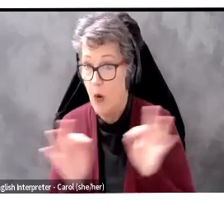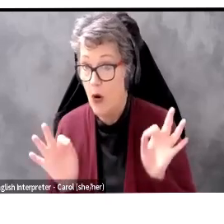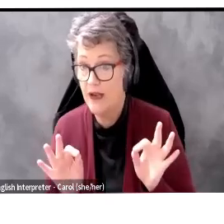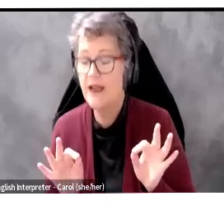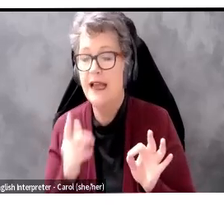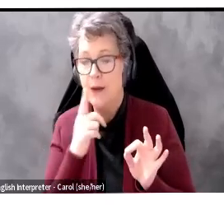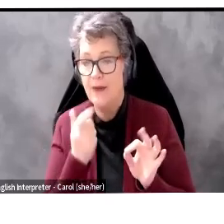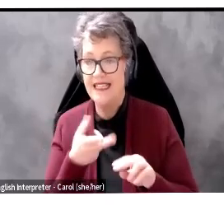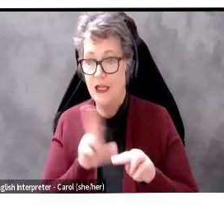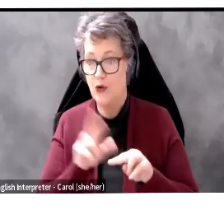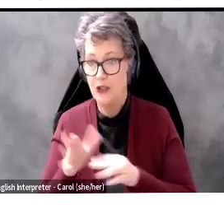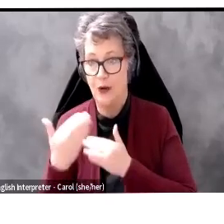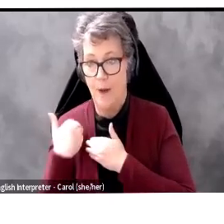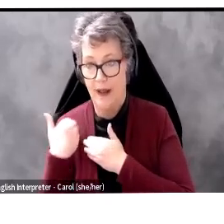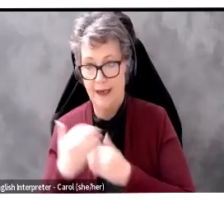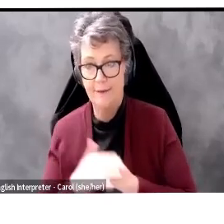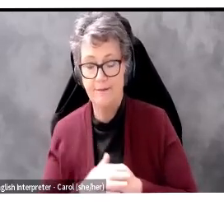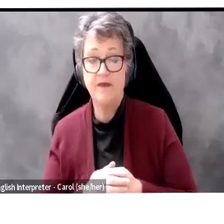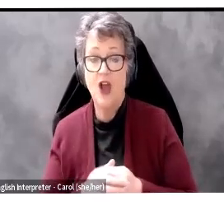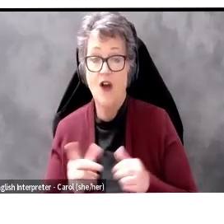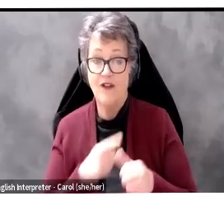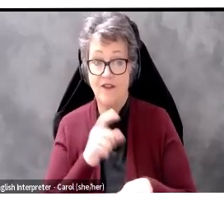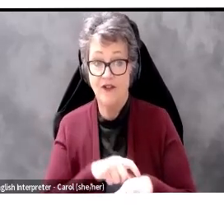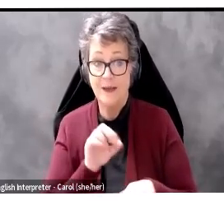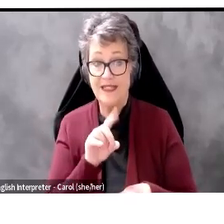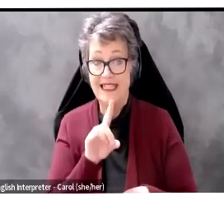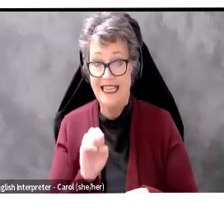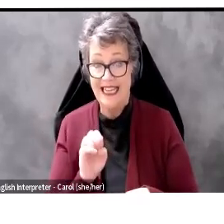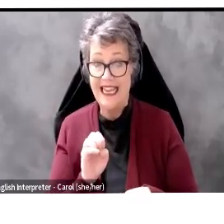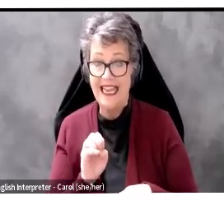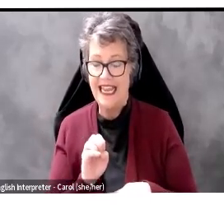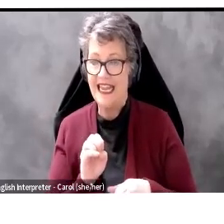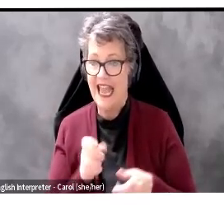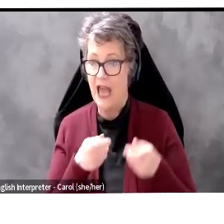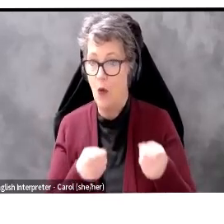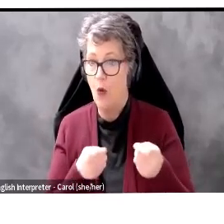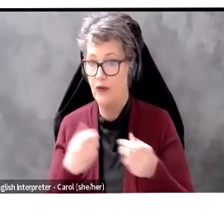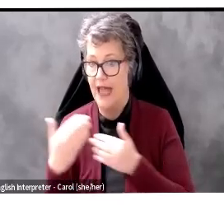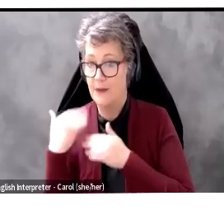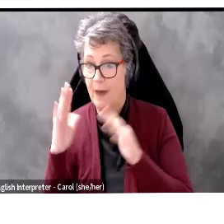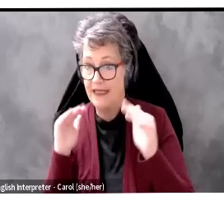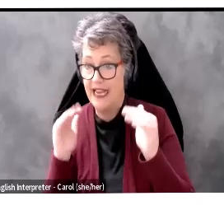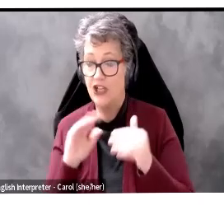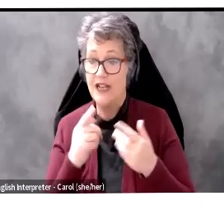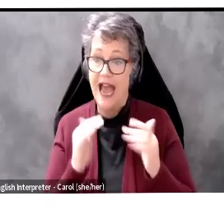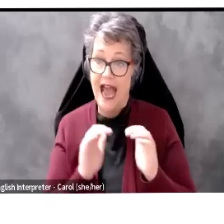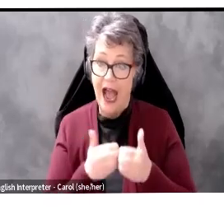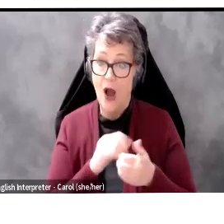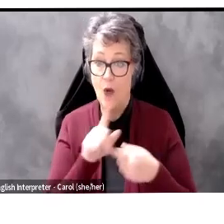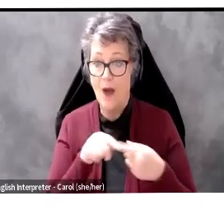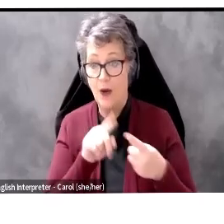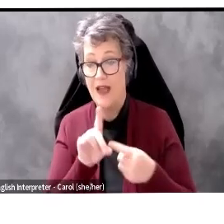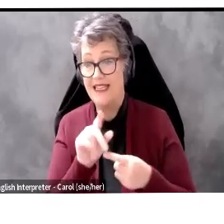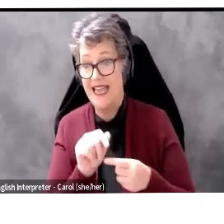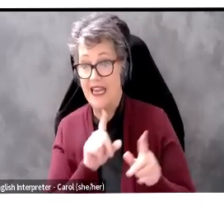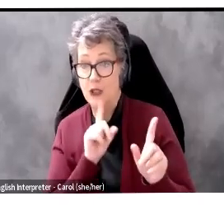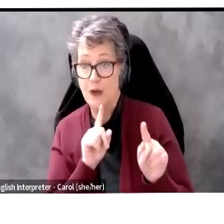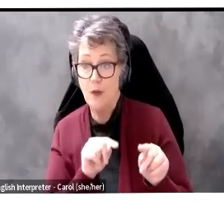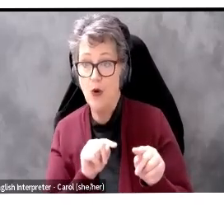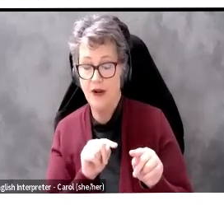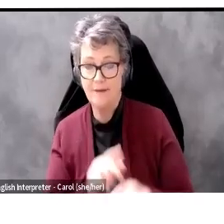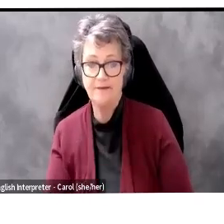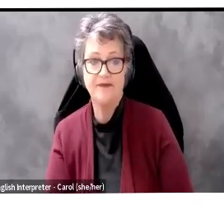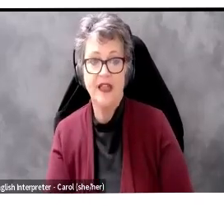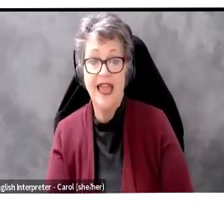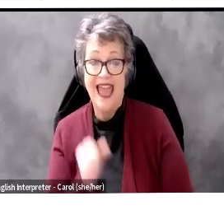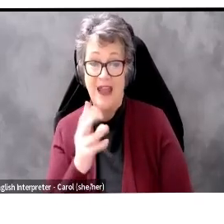LEA accountability. For the first time, the CDE is able to uphold expectations for how and when data are reported in CALPADS.